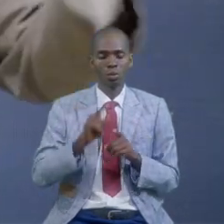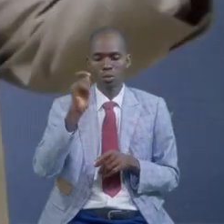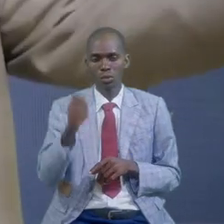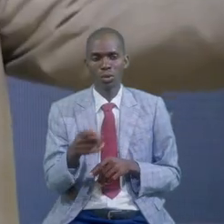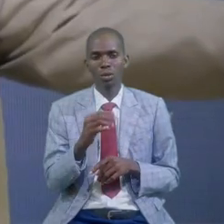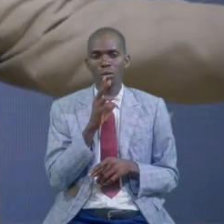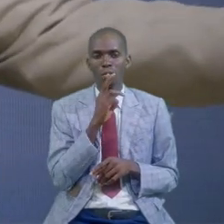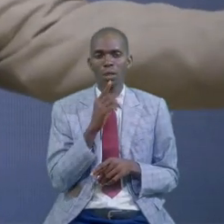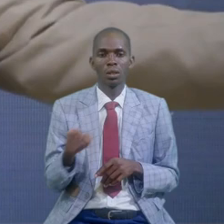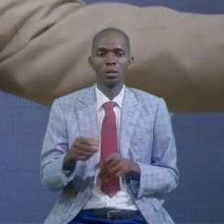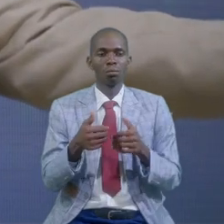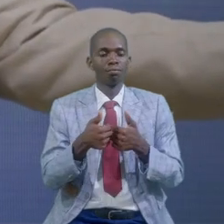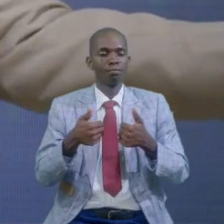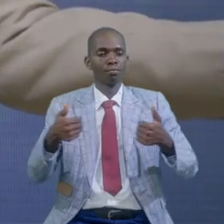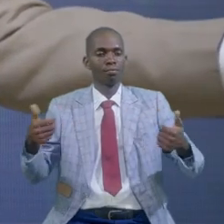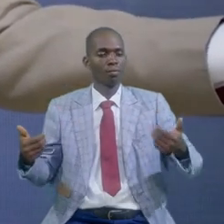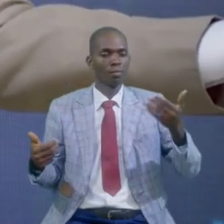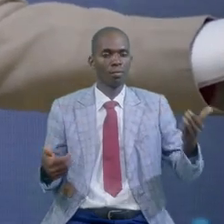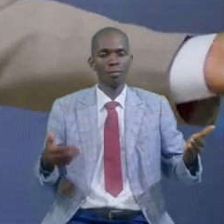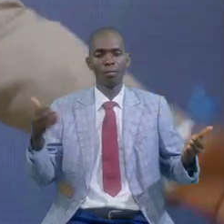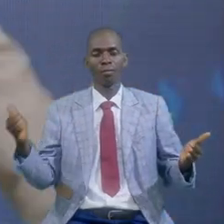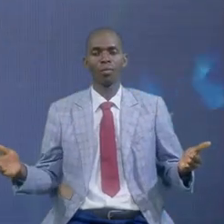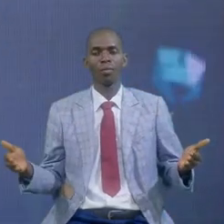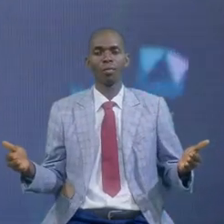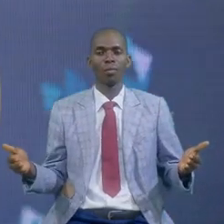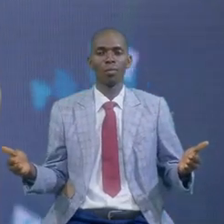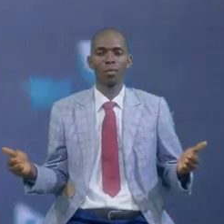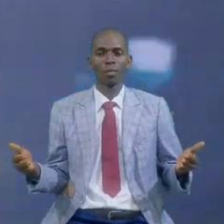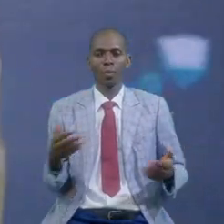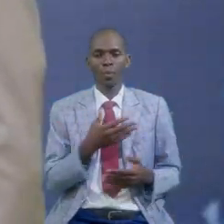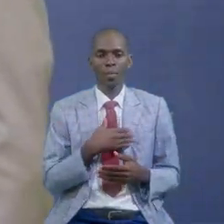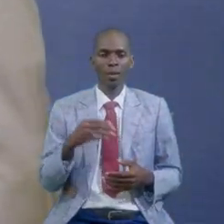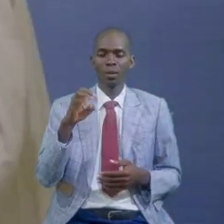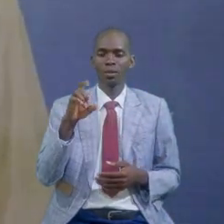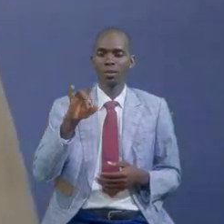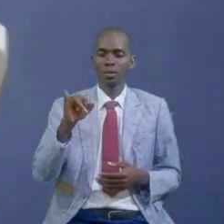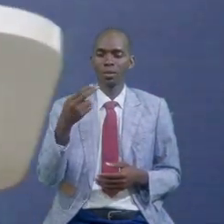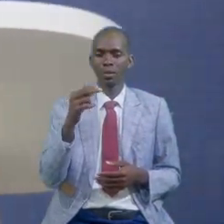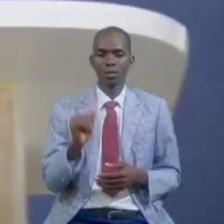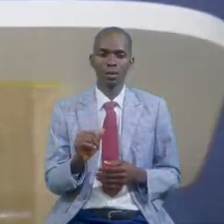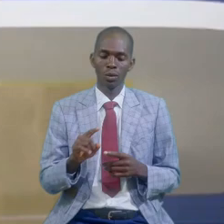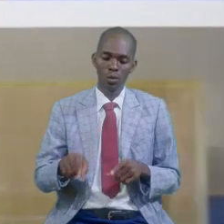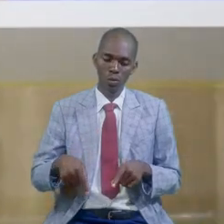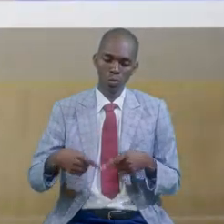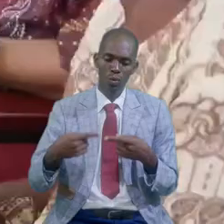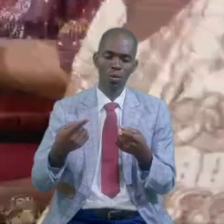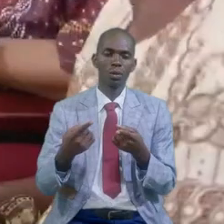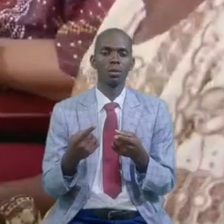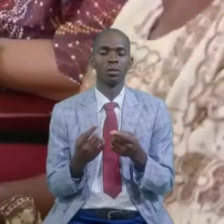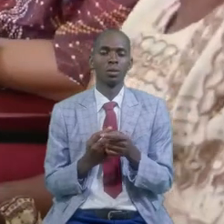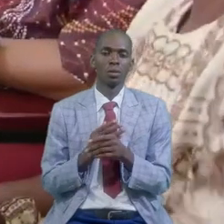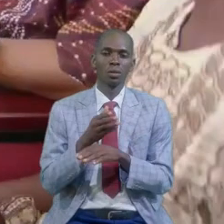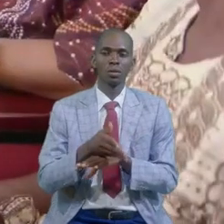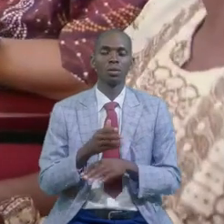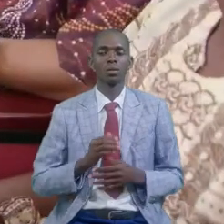they parted hither and thither. And Elisha went over.